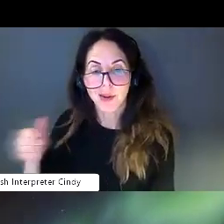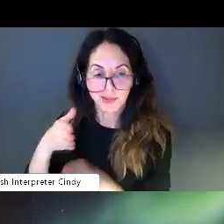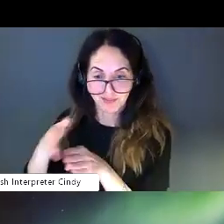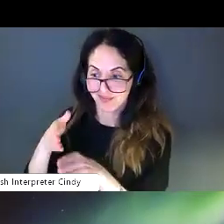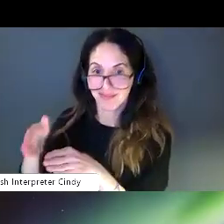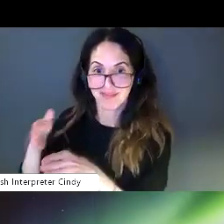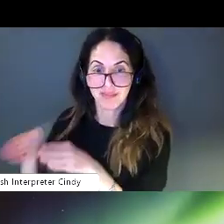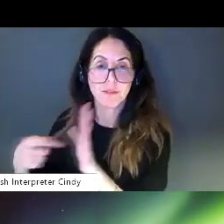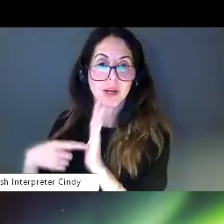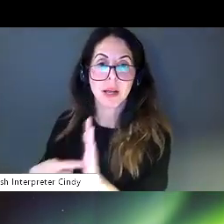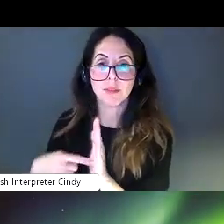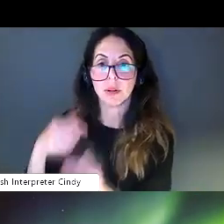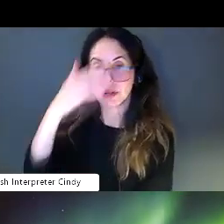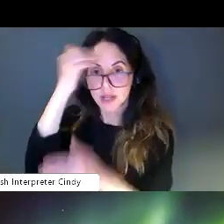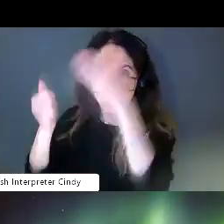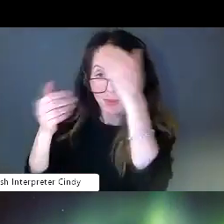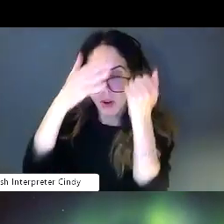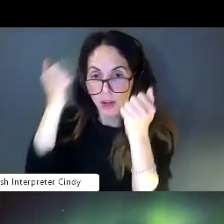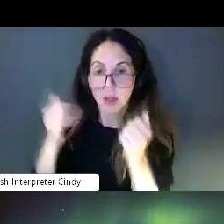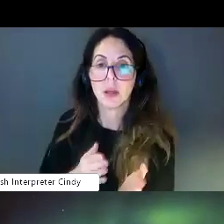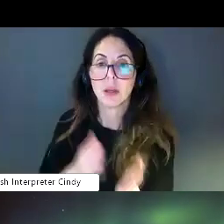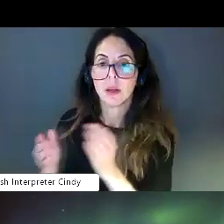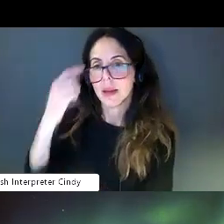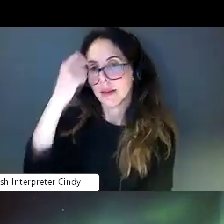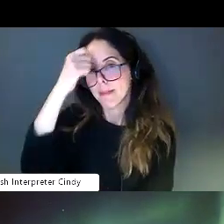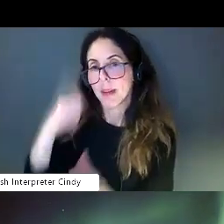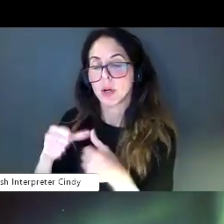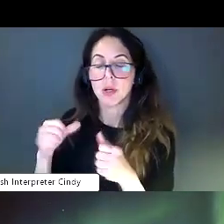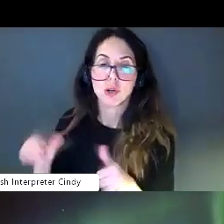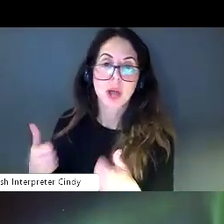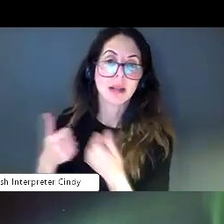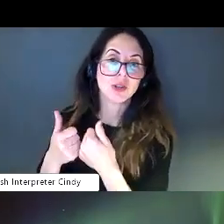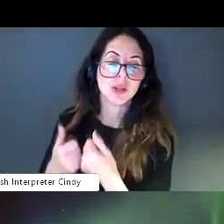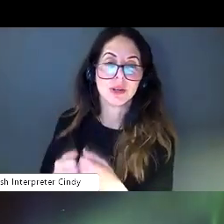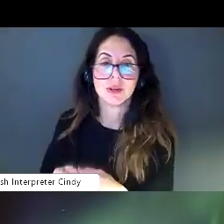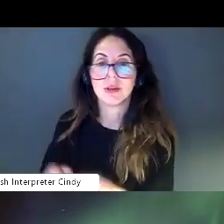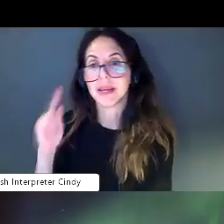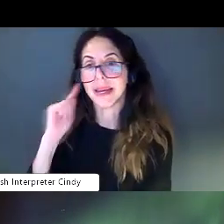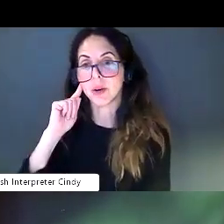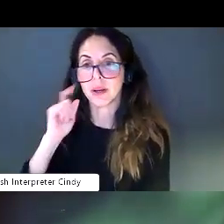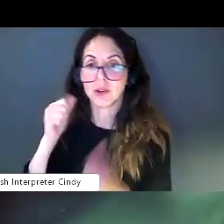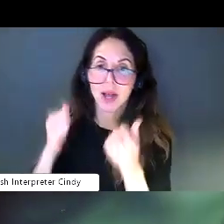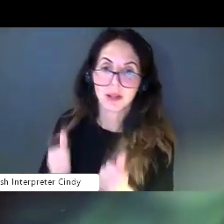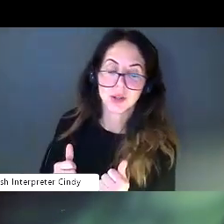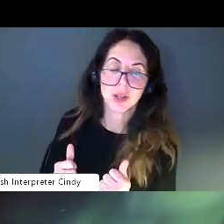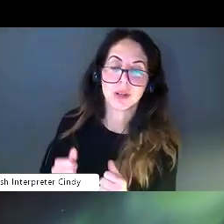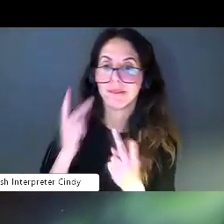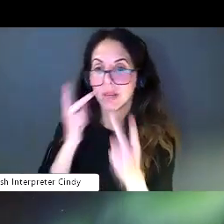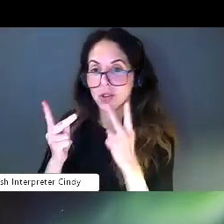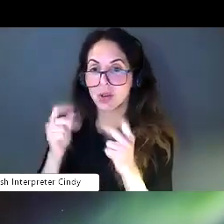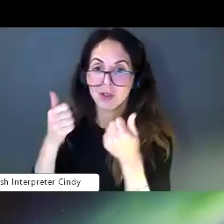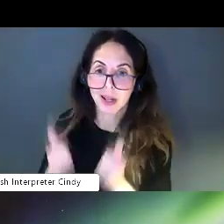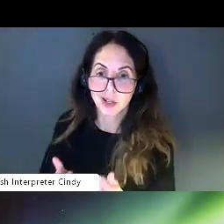so dementia-related disease, older adults with memory challenges, language challenges, hearing challenges, vision, mobility challenges, and mental